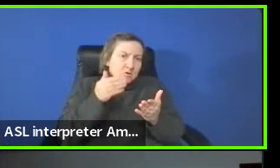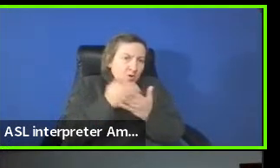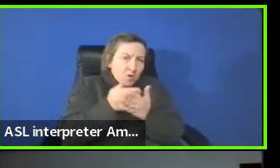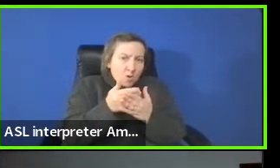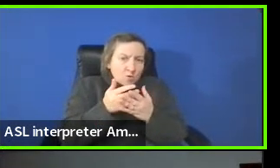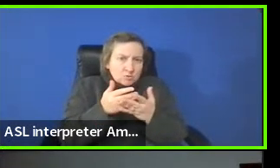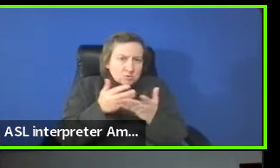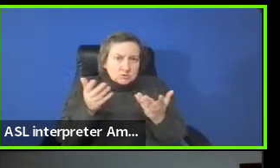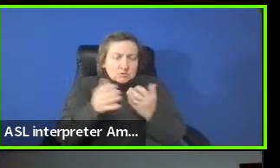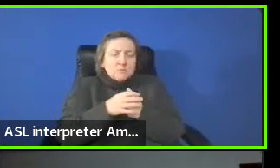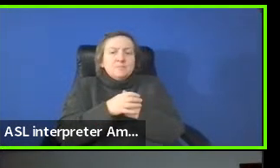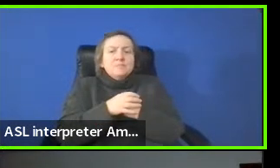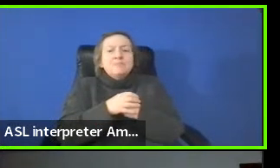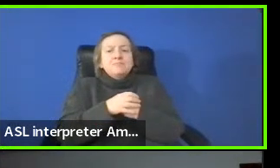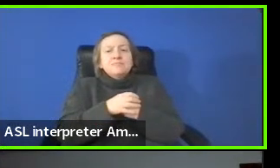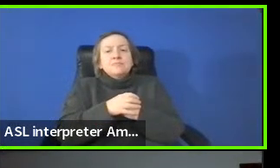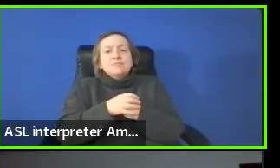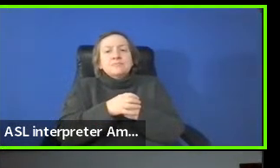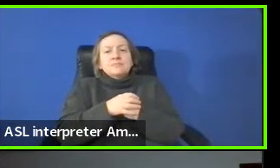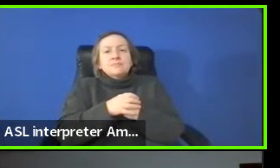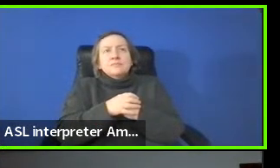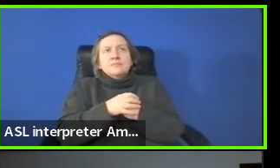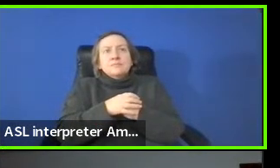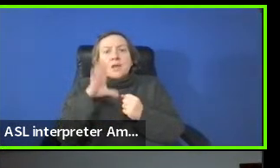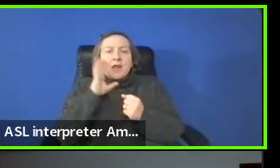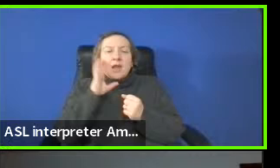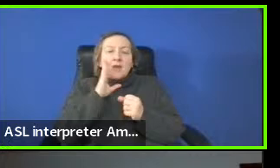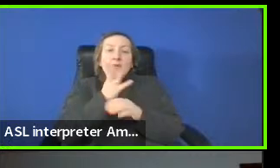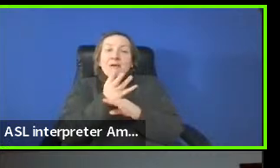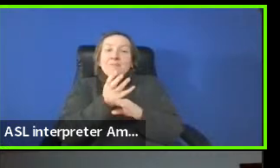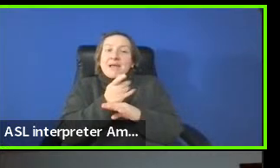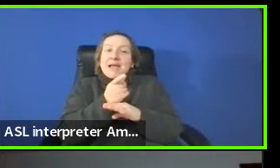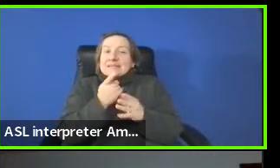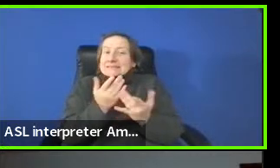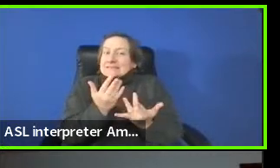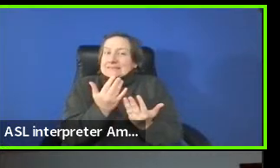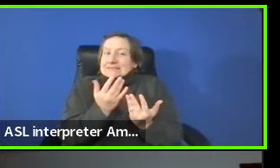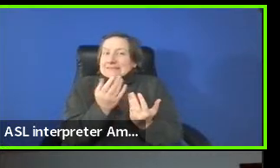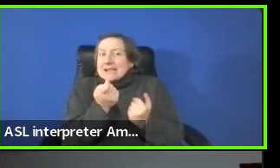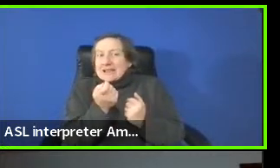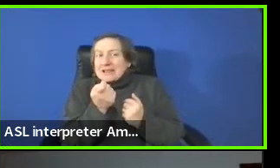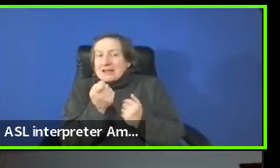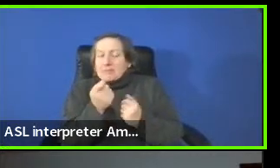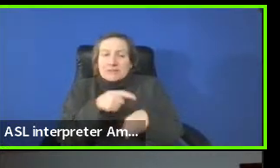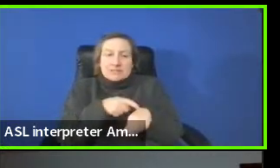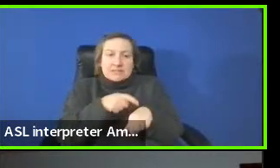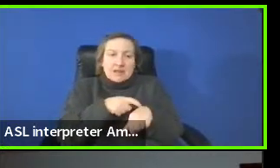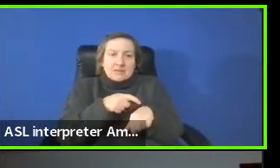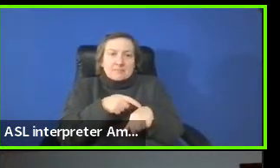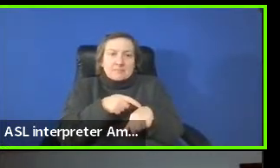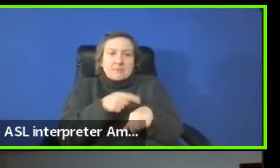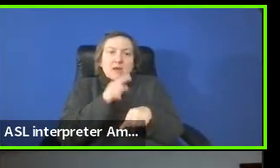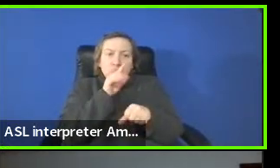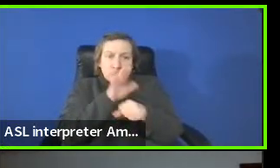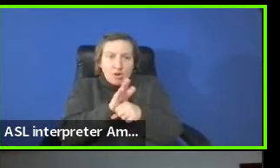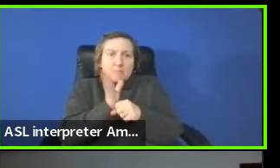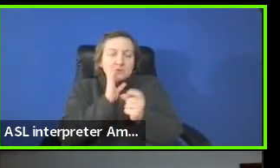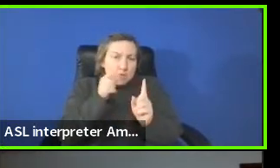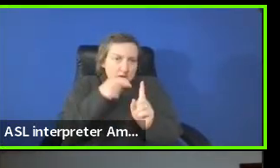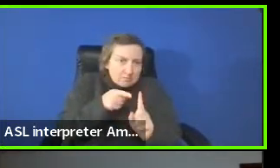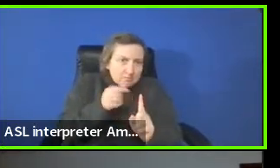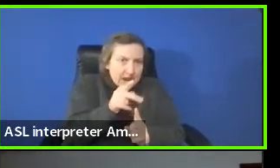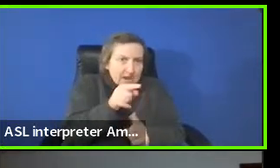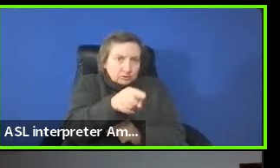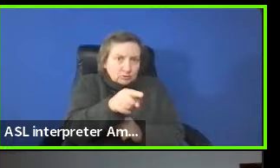made. So I'm going to beg your indulgence for just a little bit of time, and I promise to come back to you if